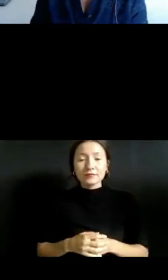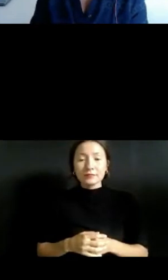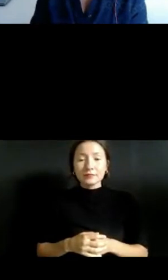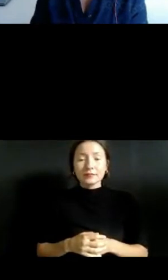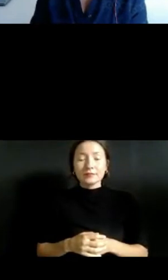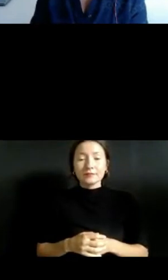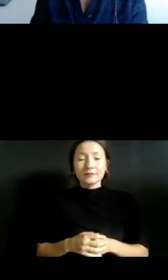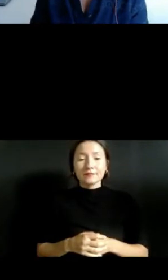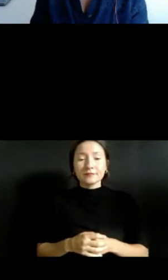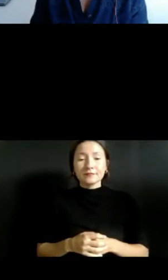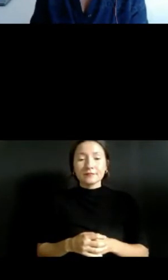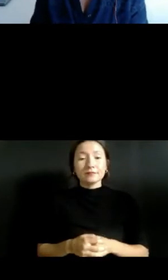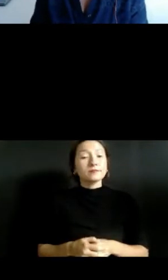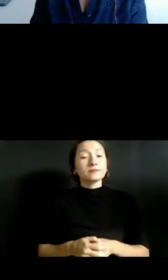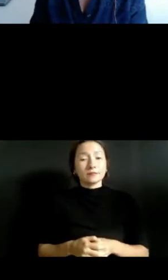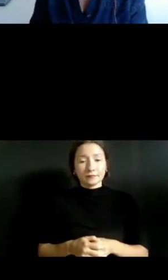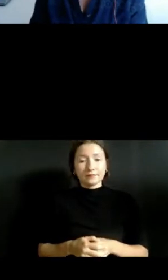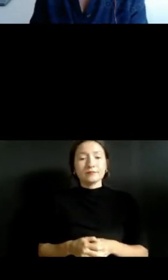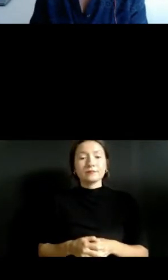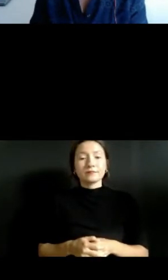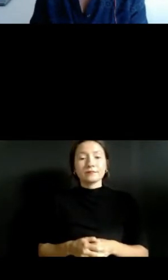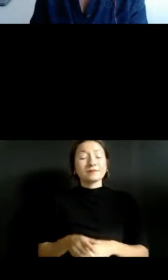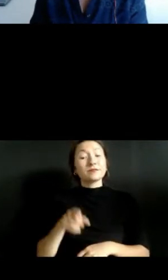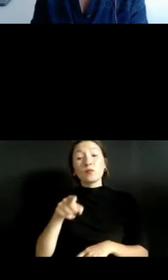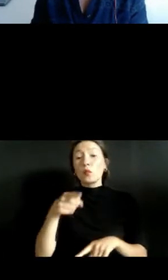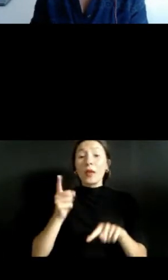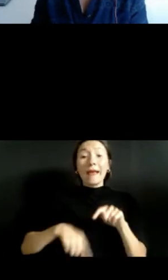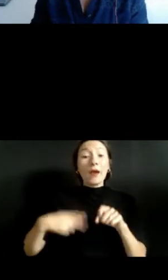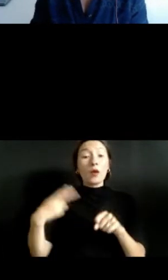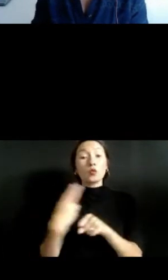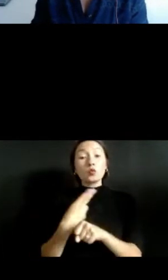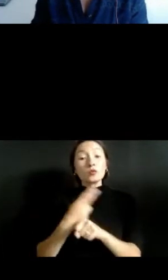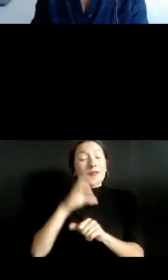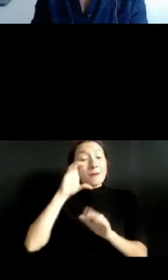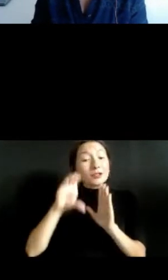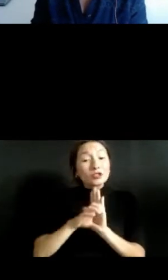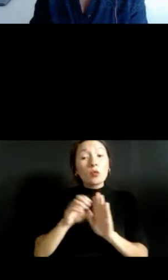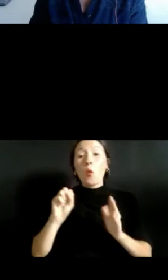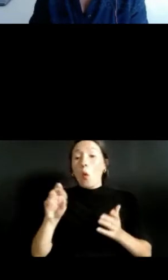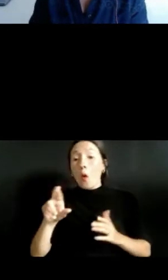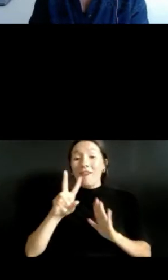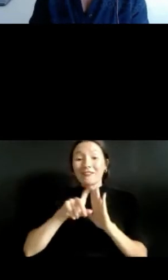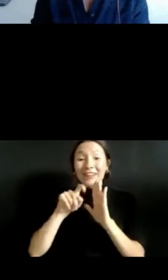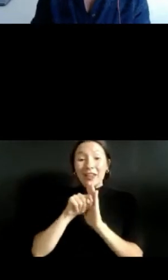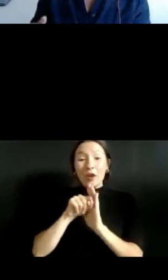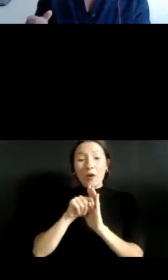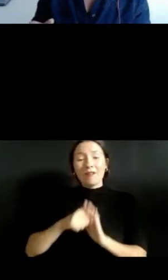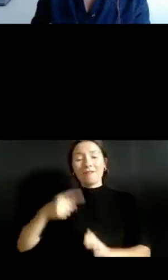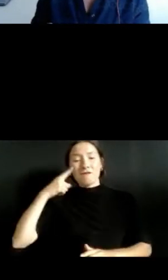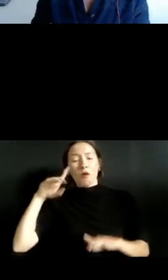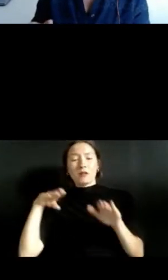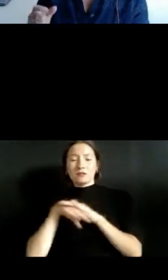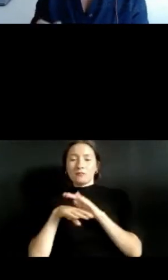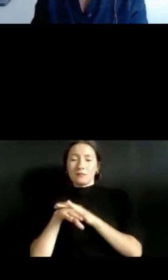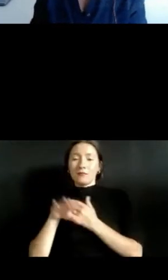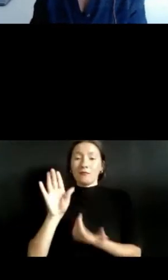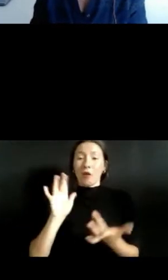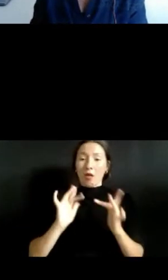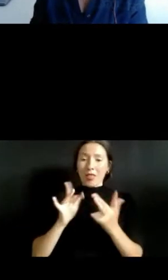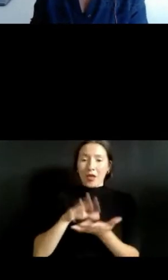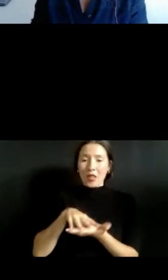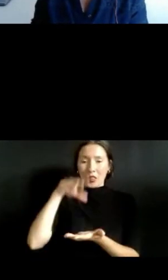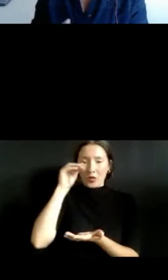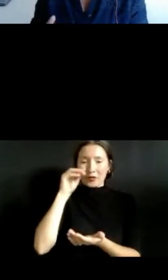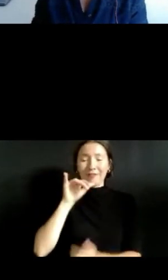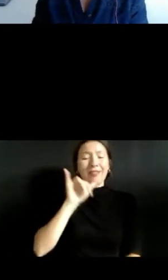you can't use images or videos in accessible e-learning. And I think this myth has mainly come about because of our reliance